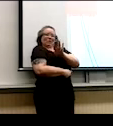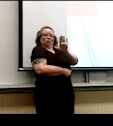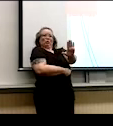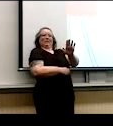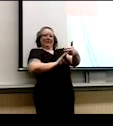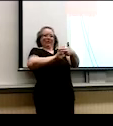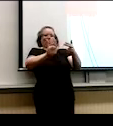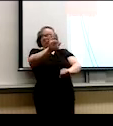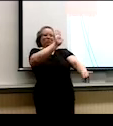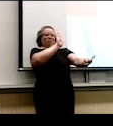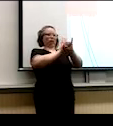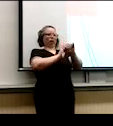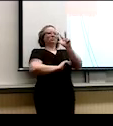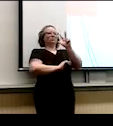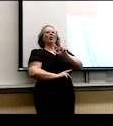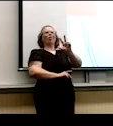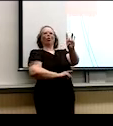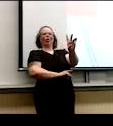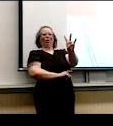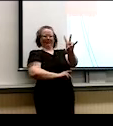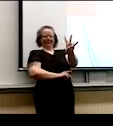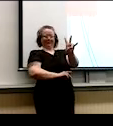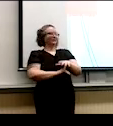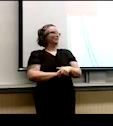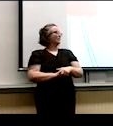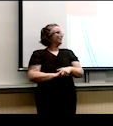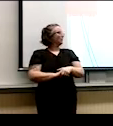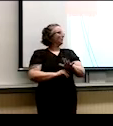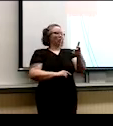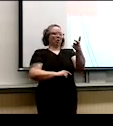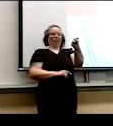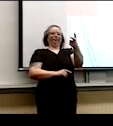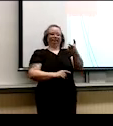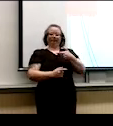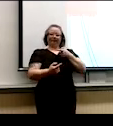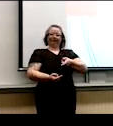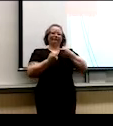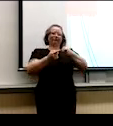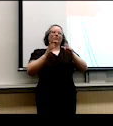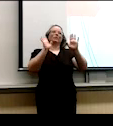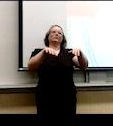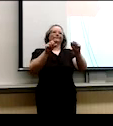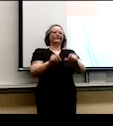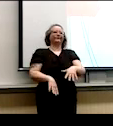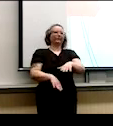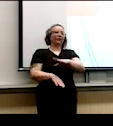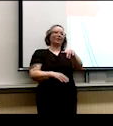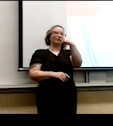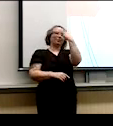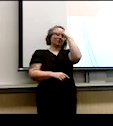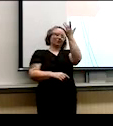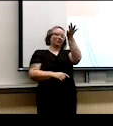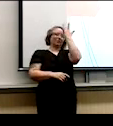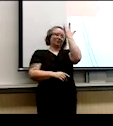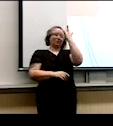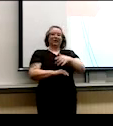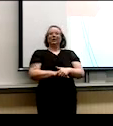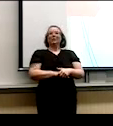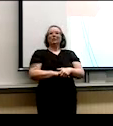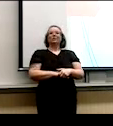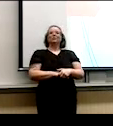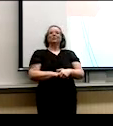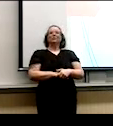So then there's the wrong, never mind. I tried to press the laser and I advanced this